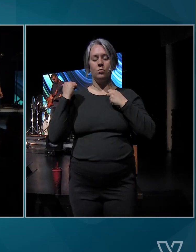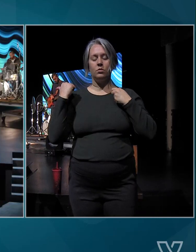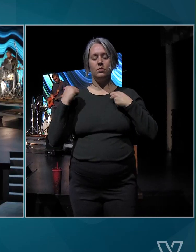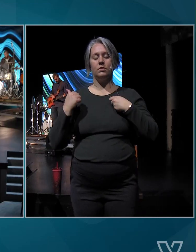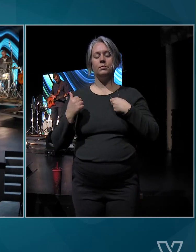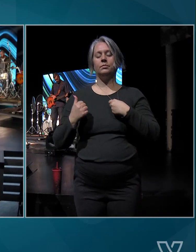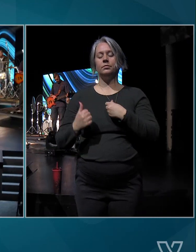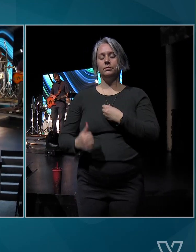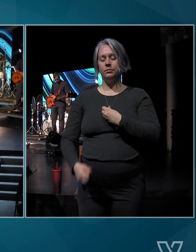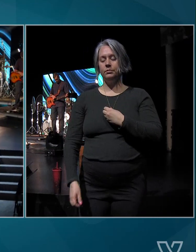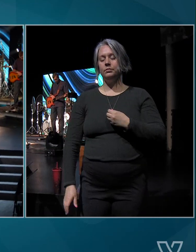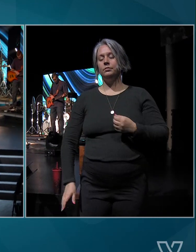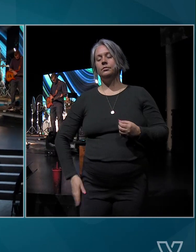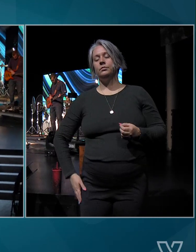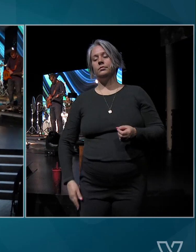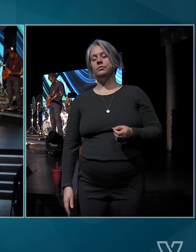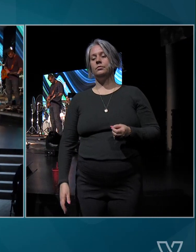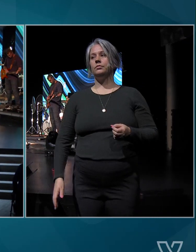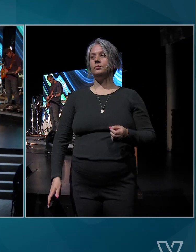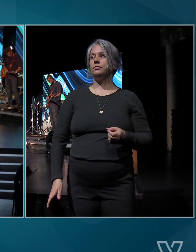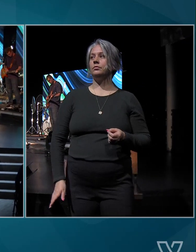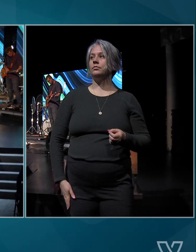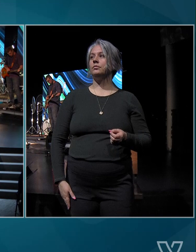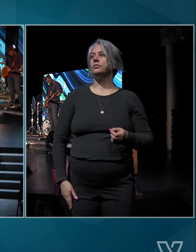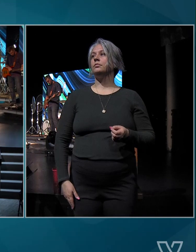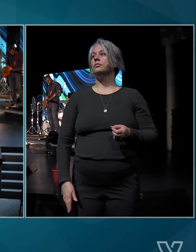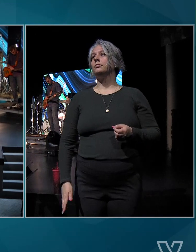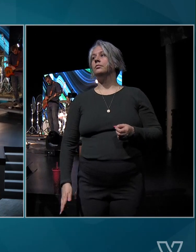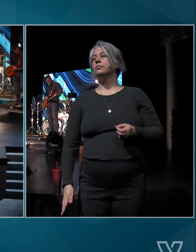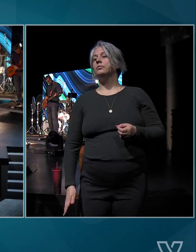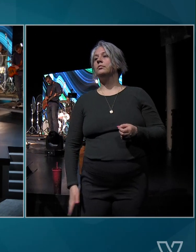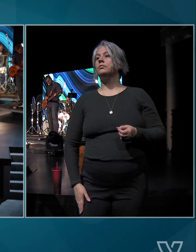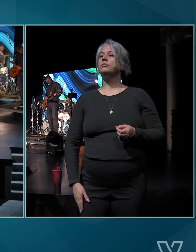His peace just wash over you this morning.